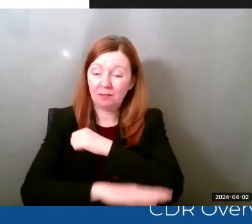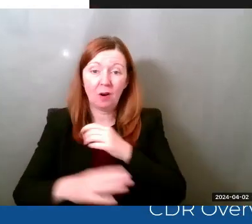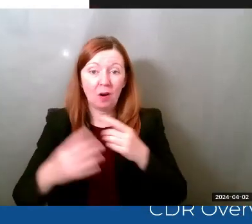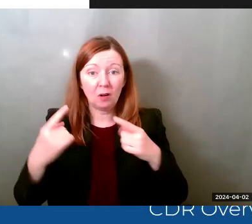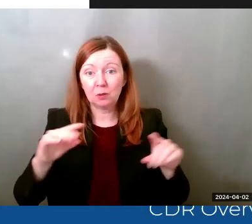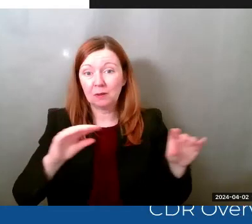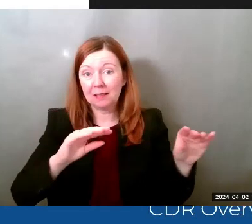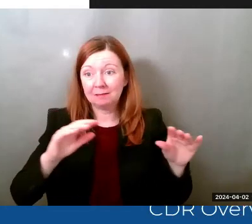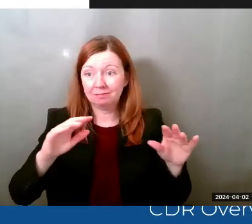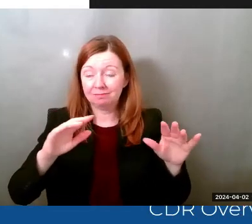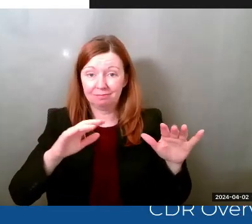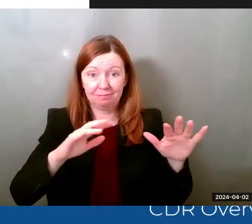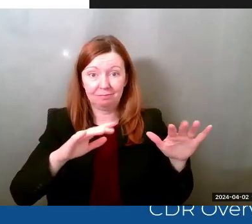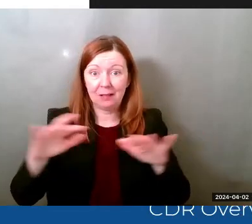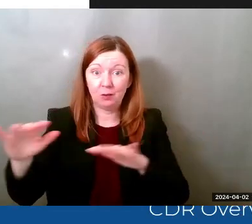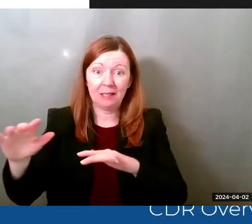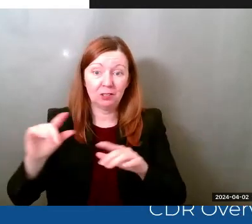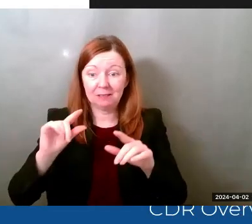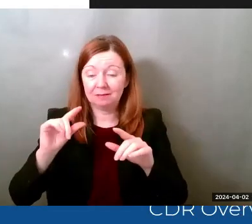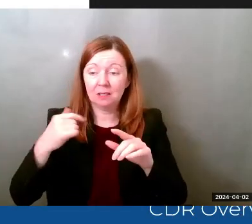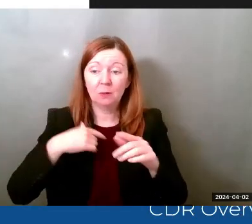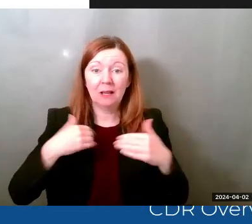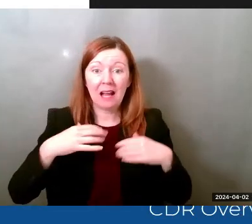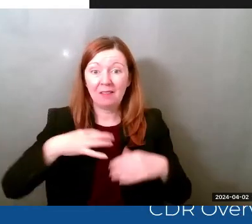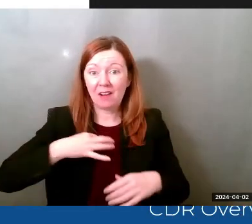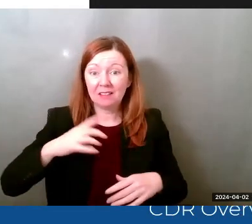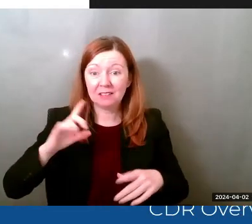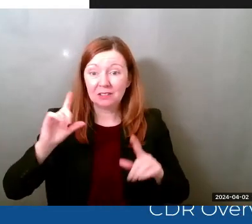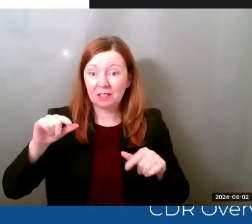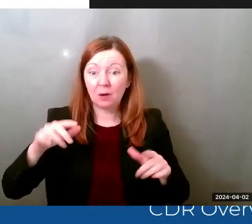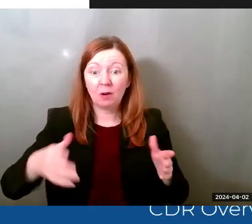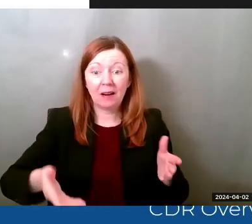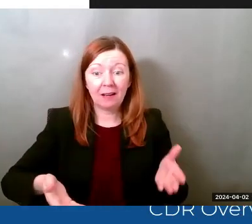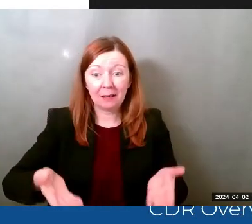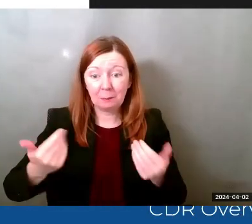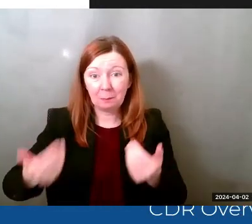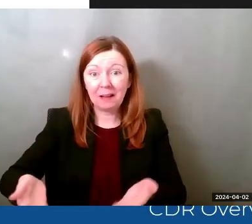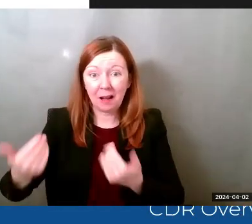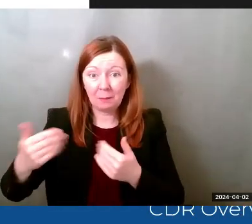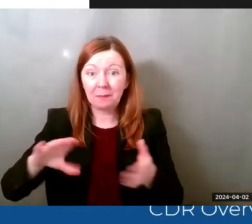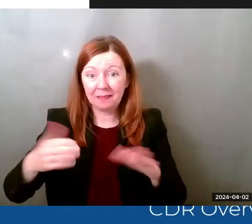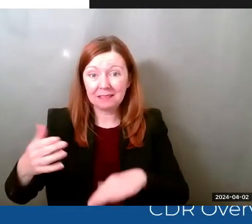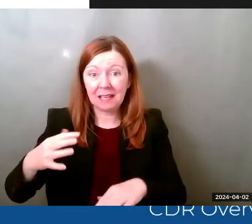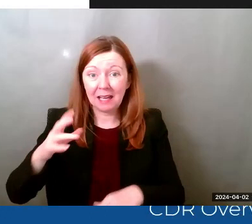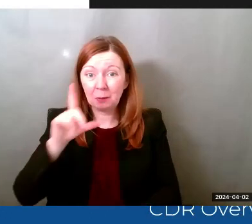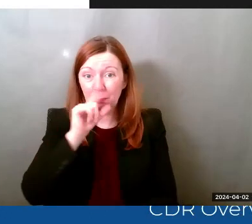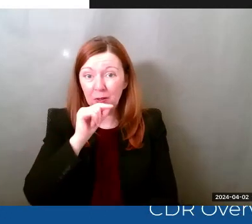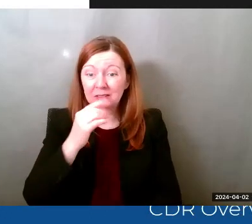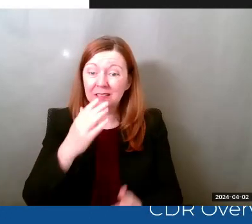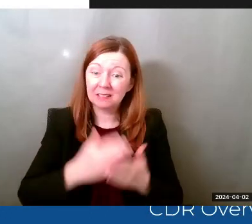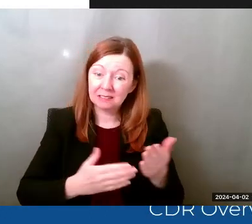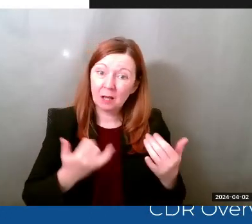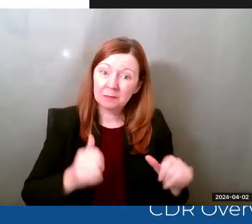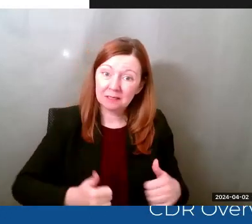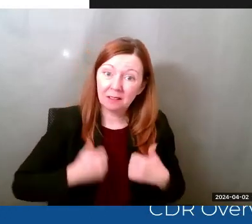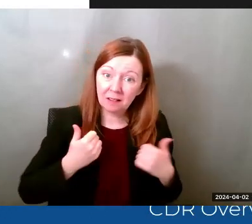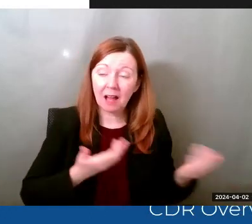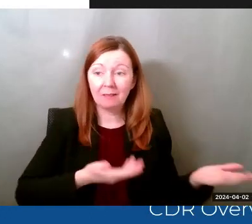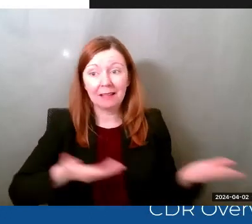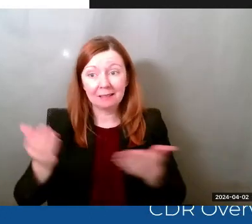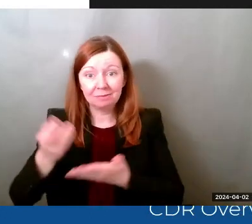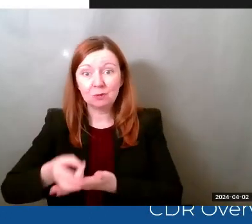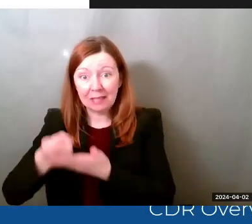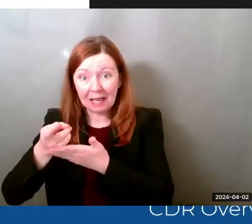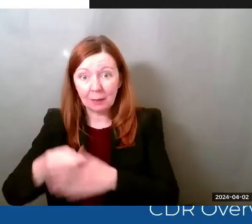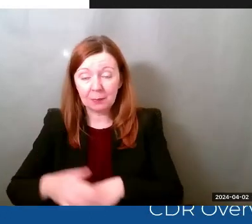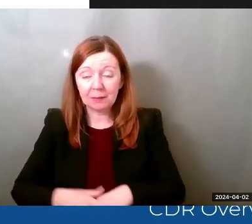we have volunteers that go around and pick up the dead birds. And some of those may still be alive, and they take those to rehab.